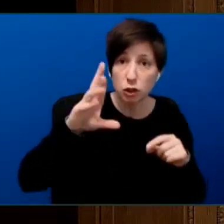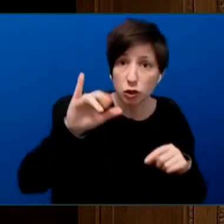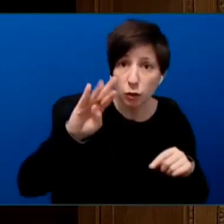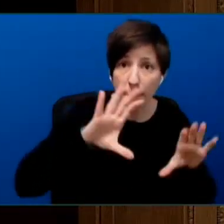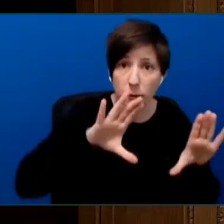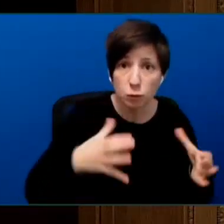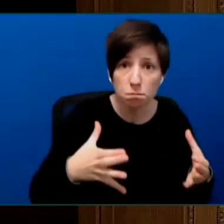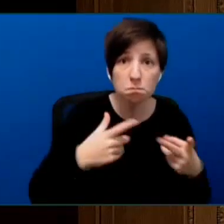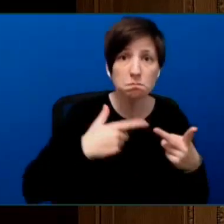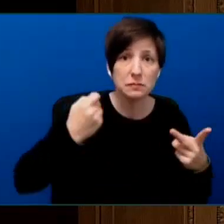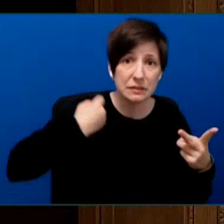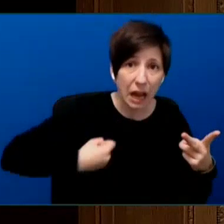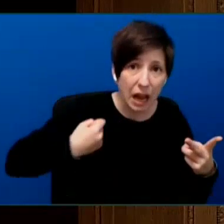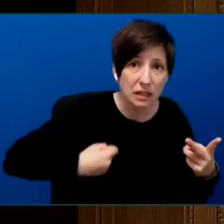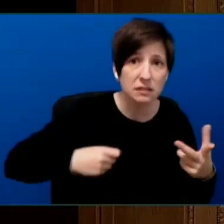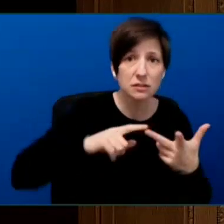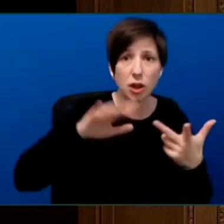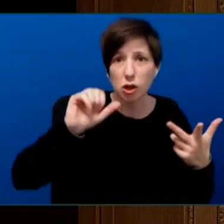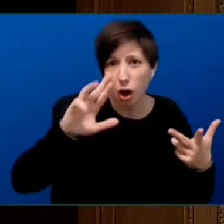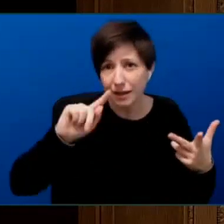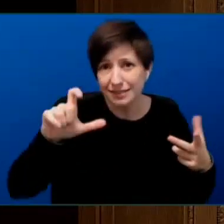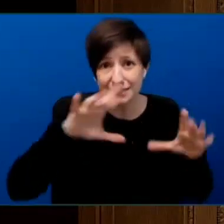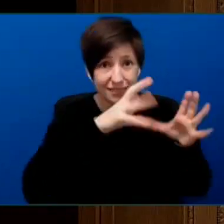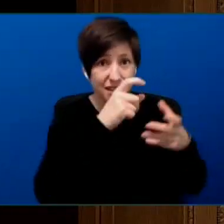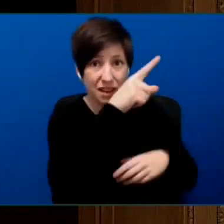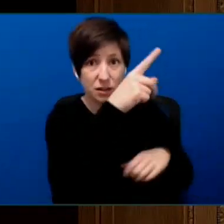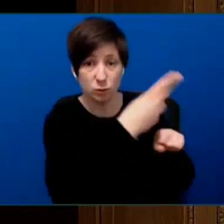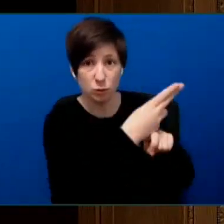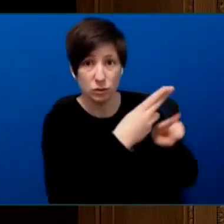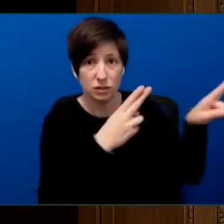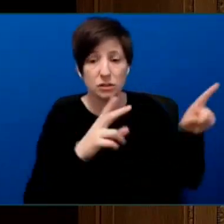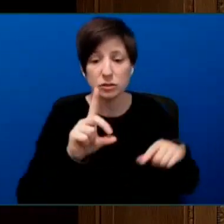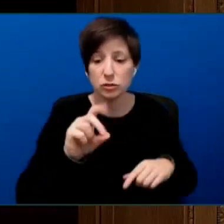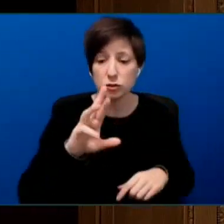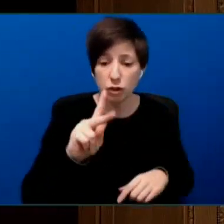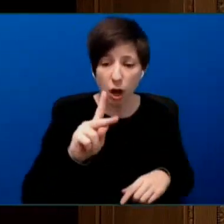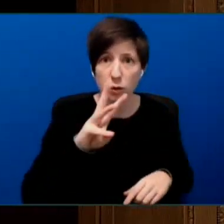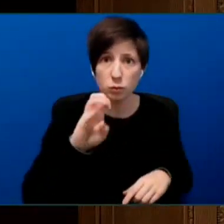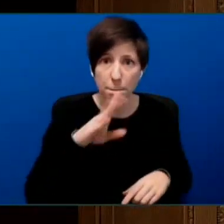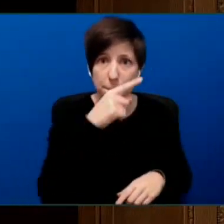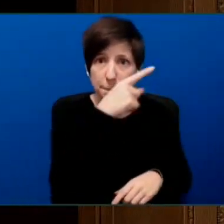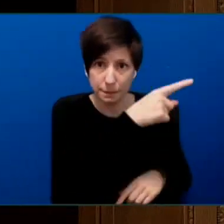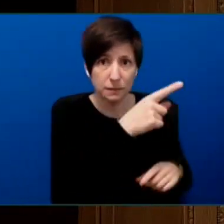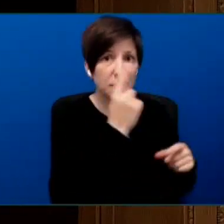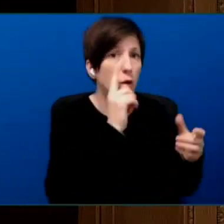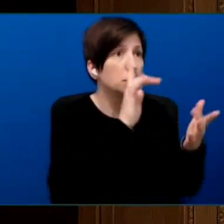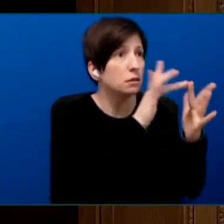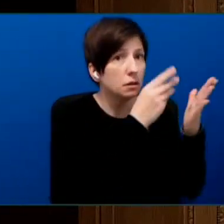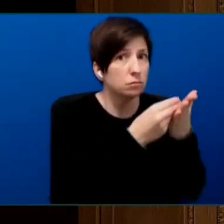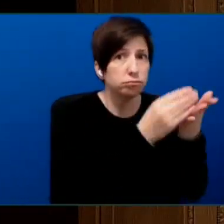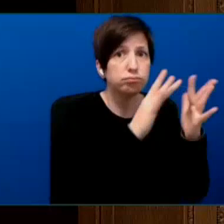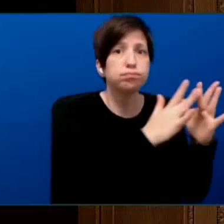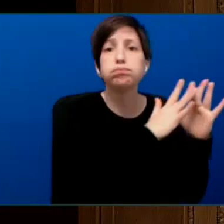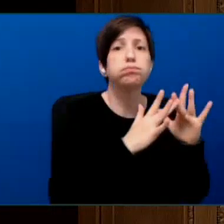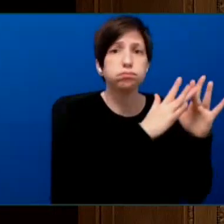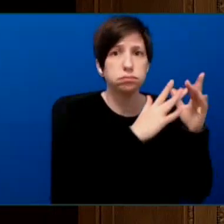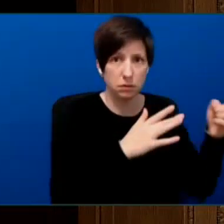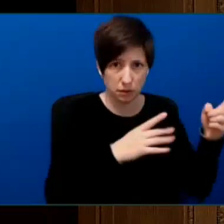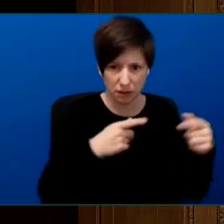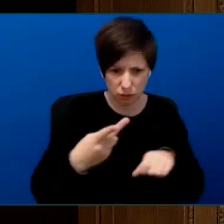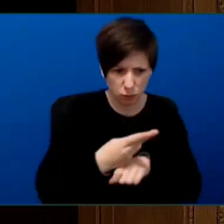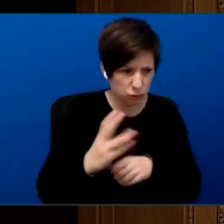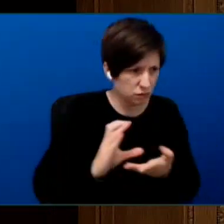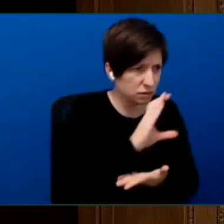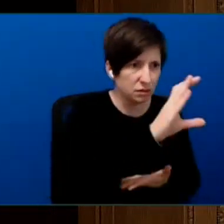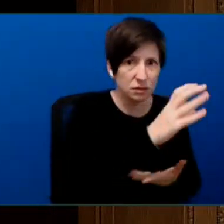Taxpayers' money is being used to make the drug crisis worse, not better. I'll ask again, confronted